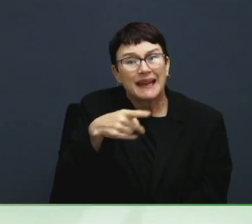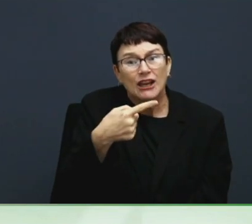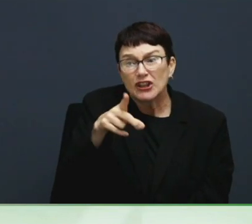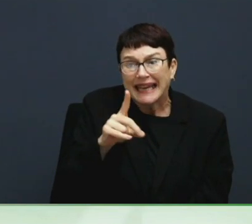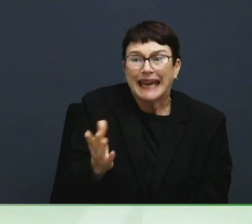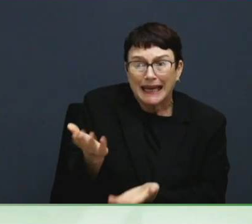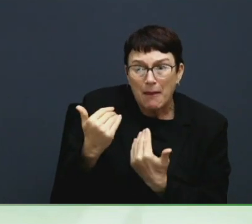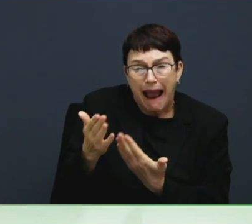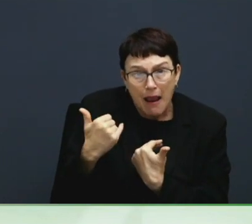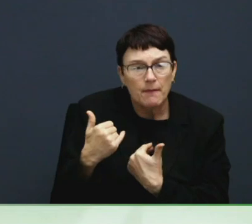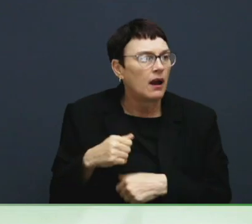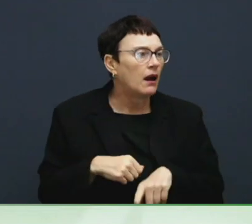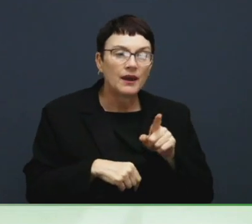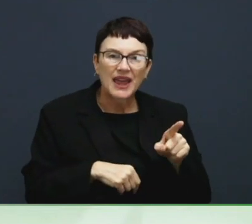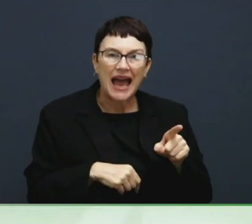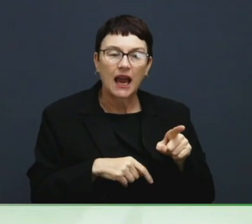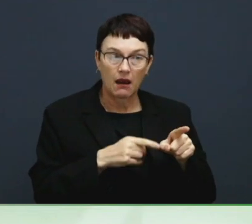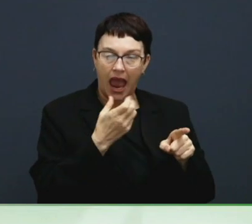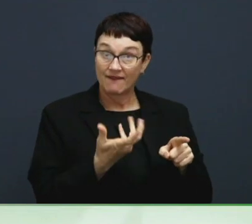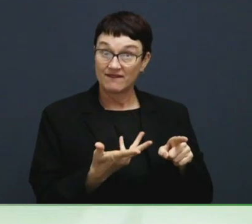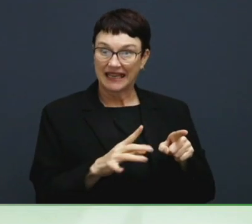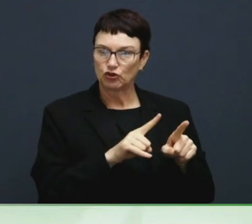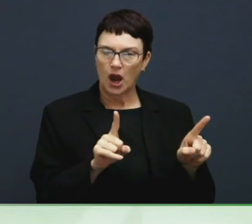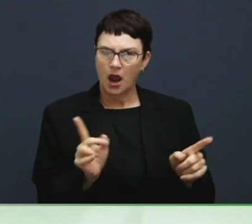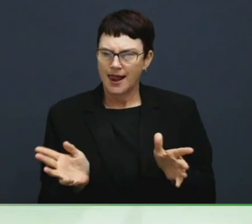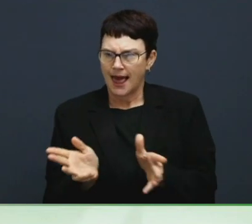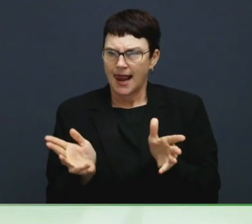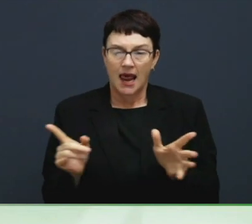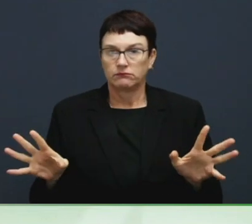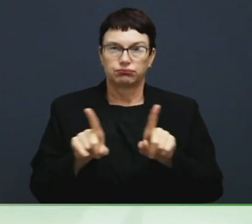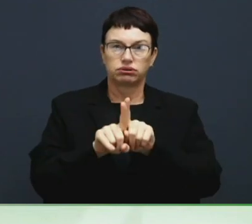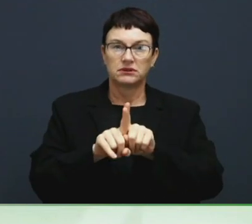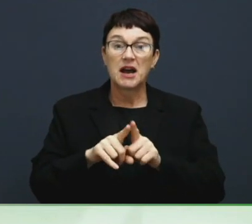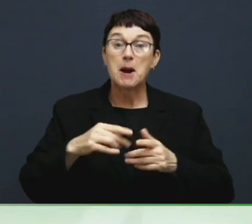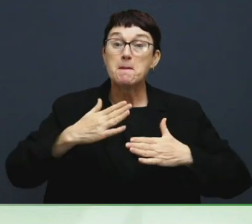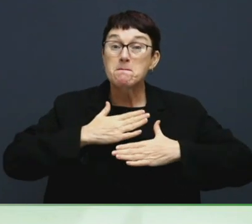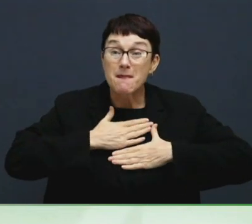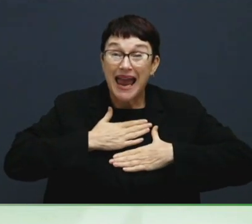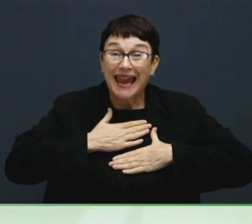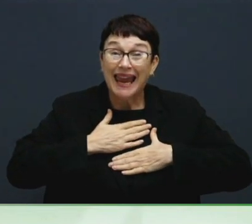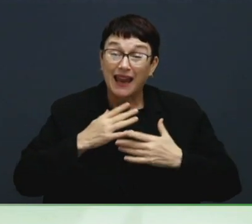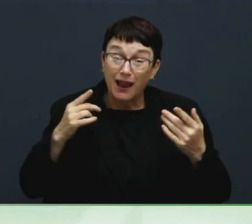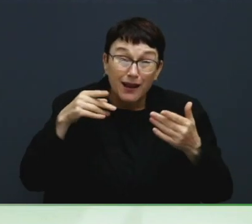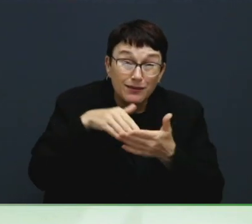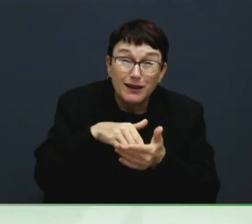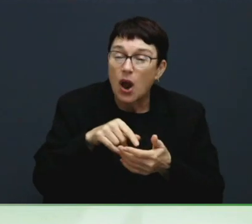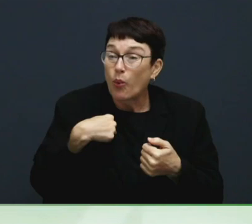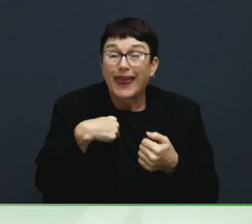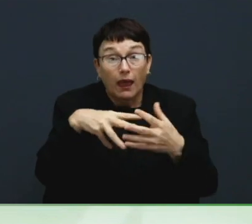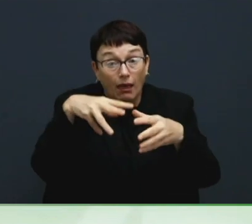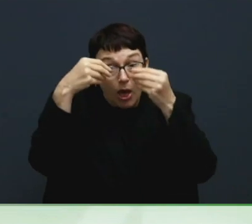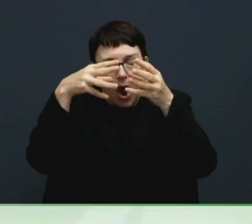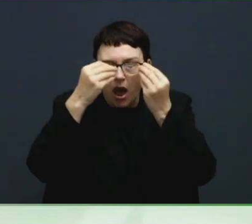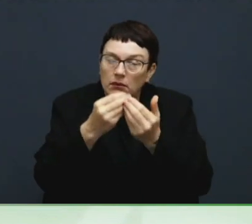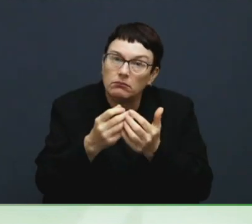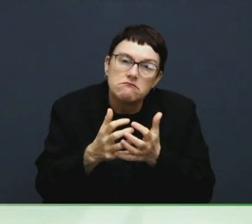conversation, I've learned more than I learned at a year in my university. Deaf people need both. They need to be integrated